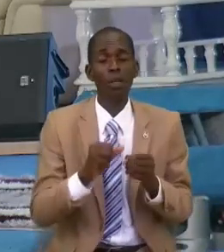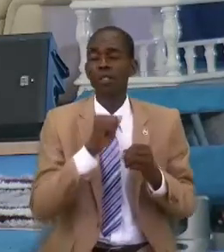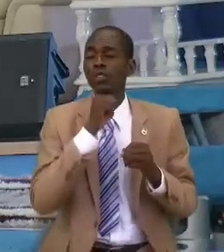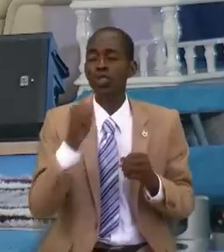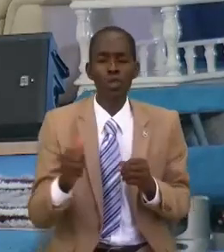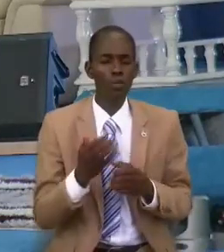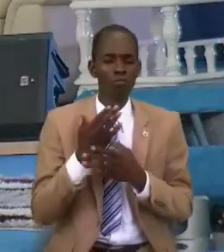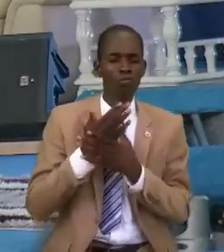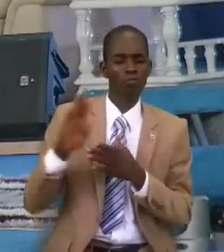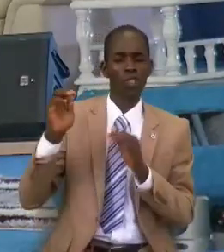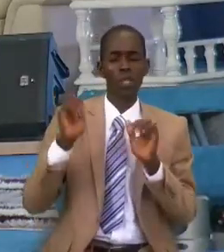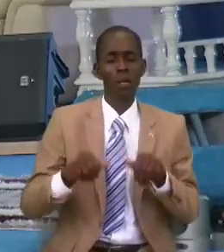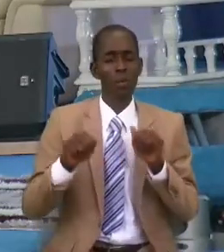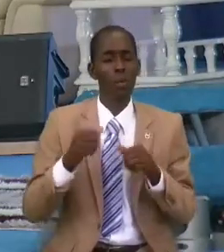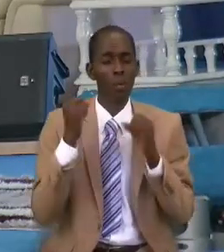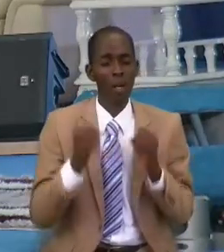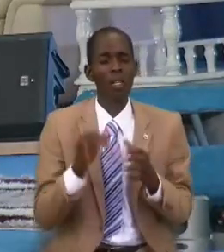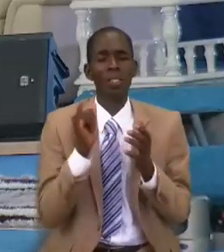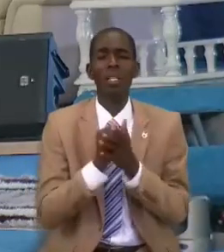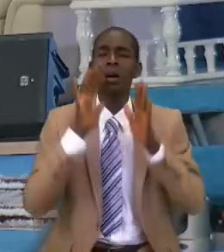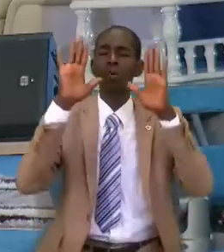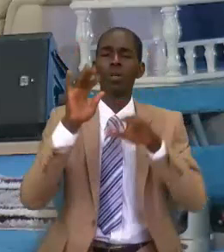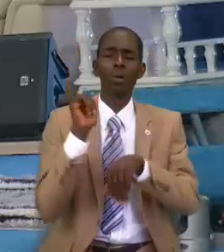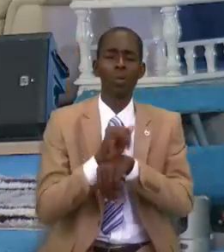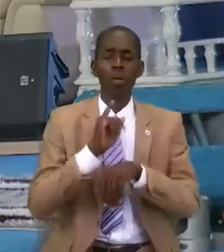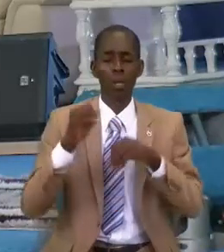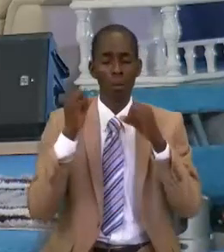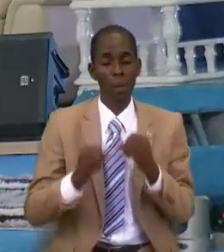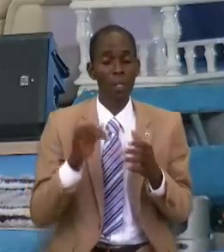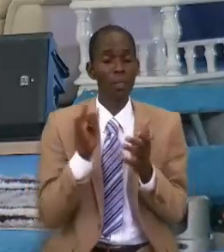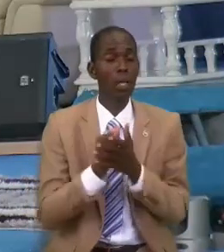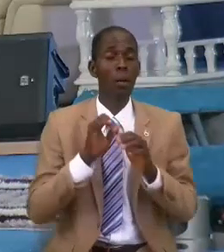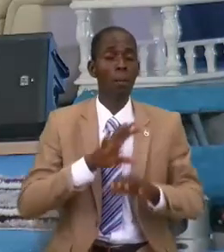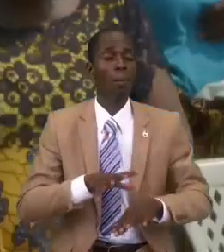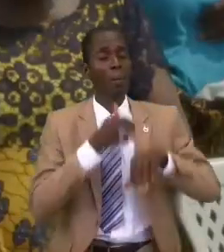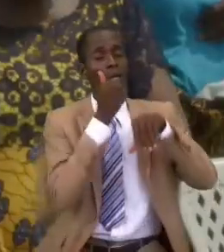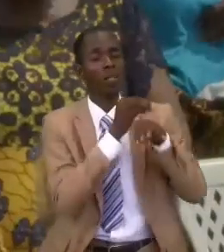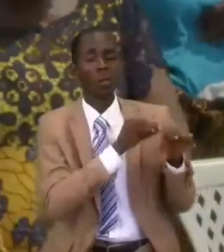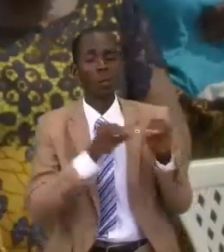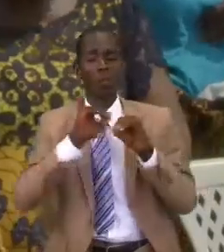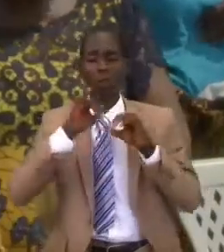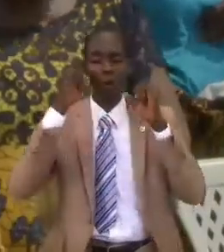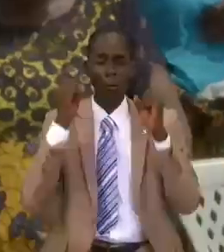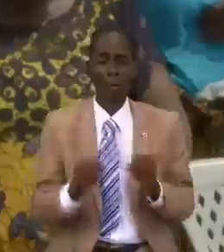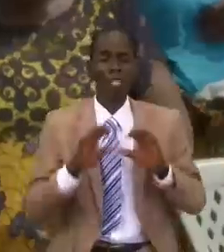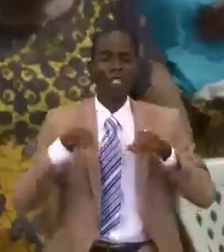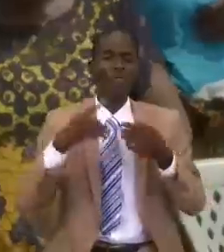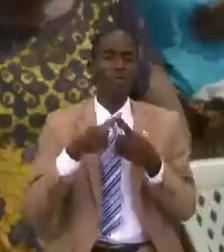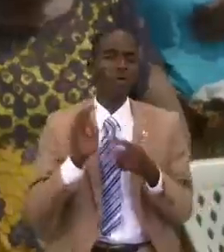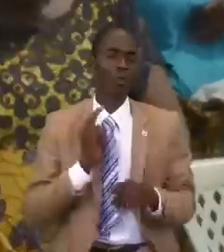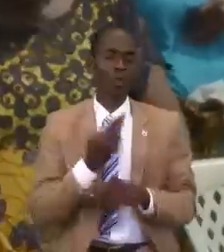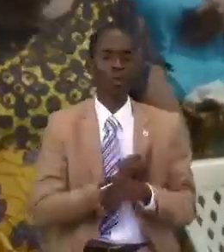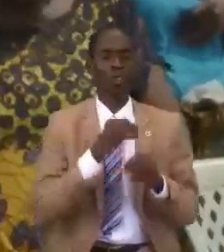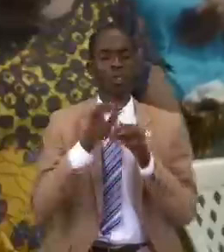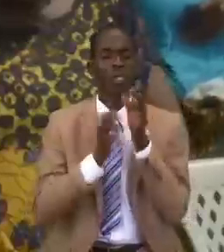power, that power, mountain moving power, give to us in Jesus' name. And Lord, I pray with